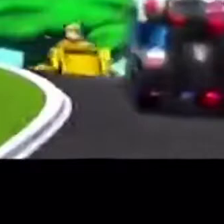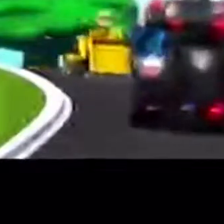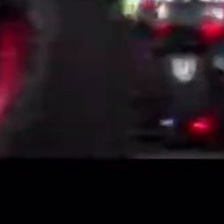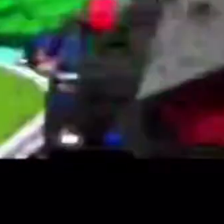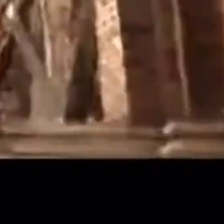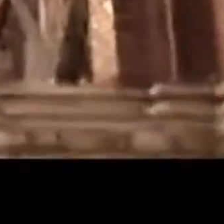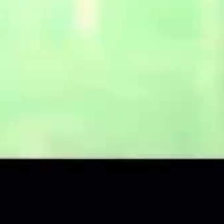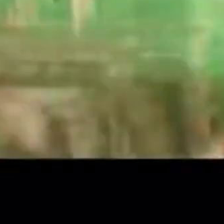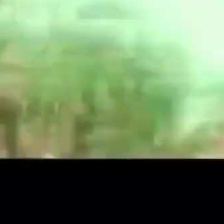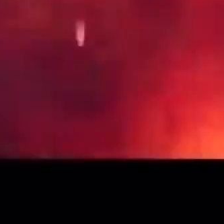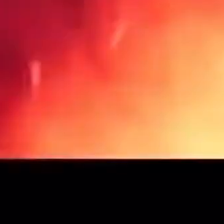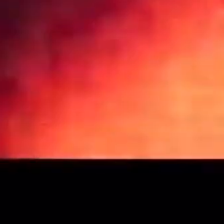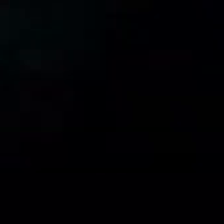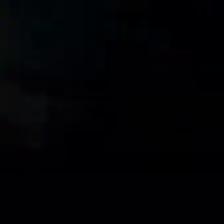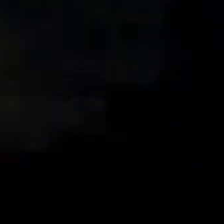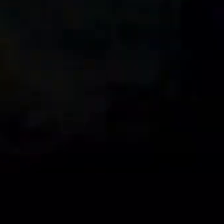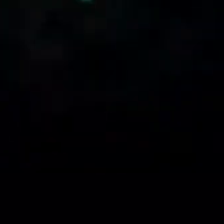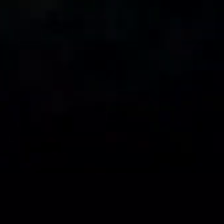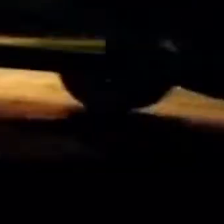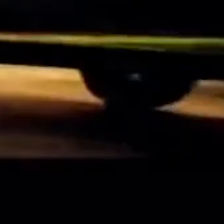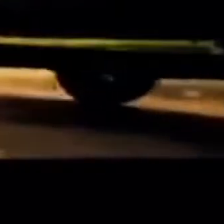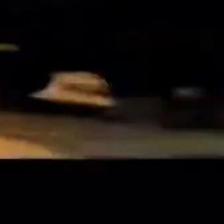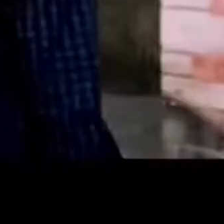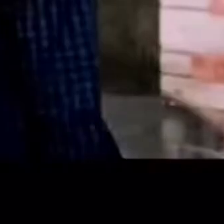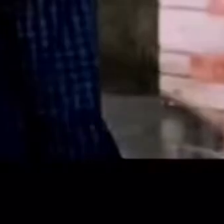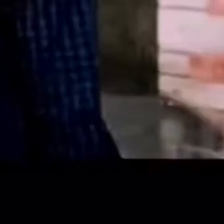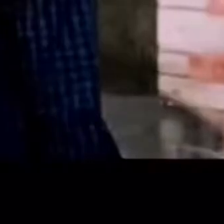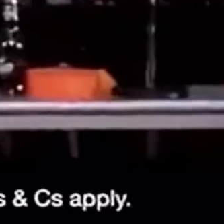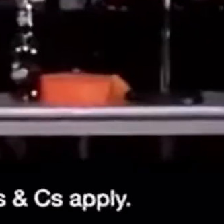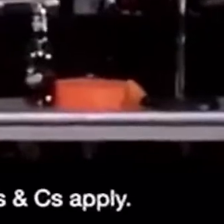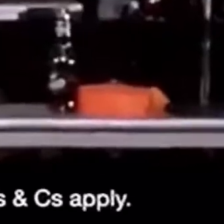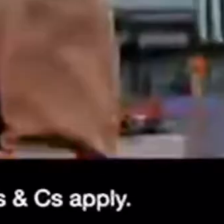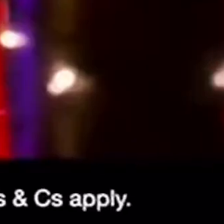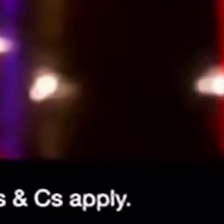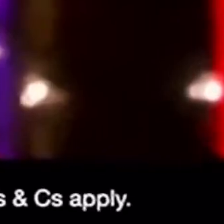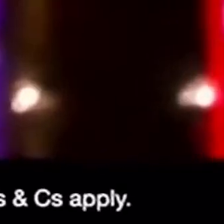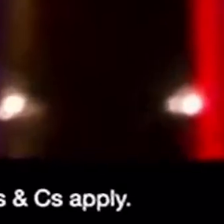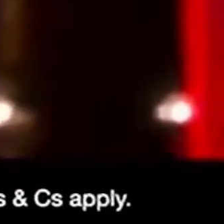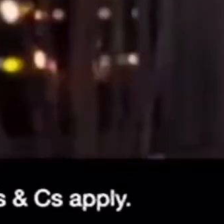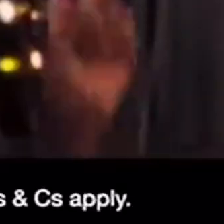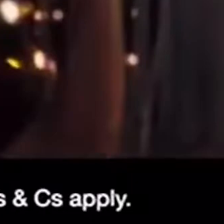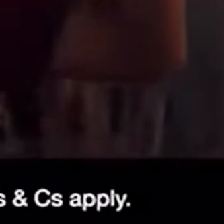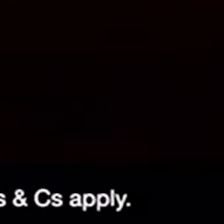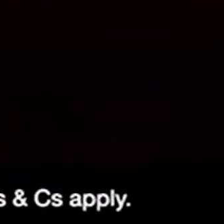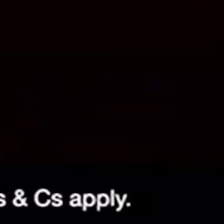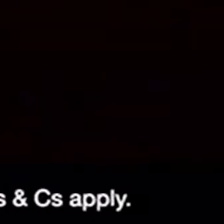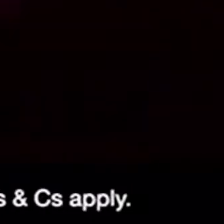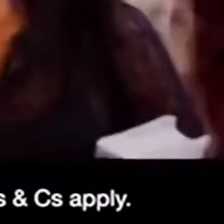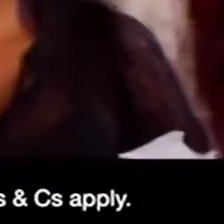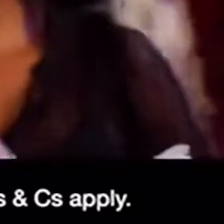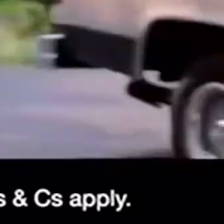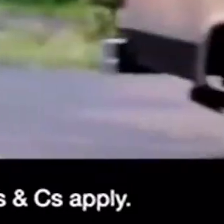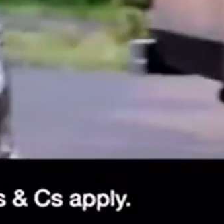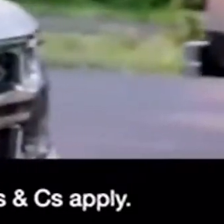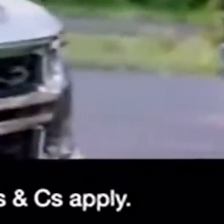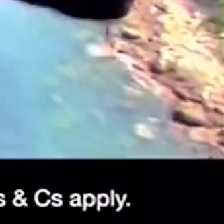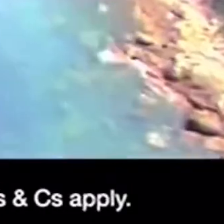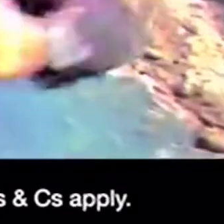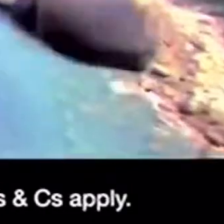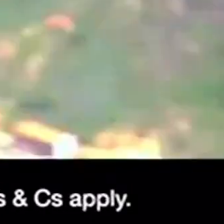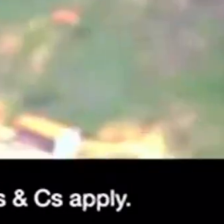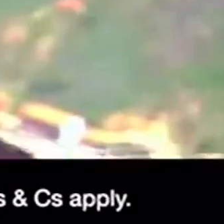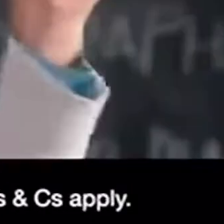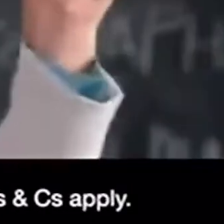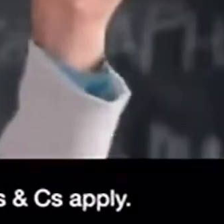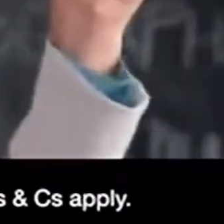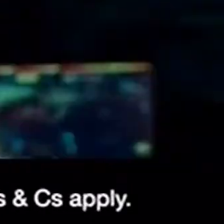Jr. Studio Universal and many more. Awesome. So upgrade or stay connected from 3 October for brand